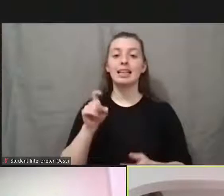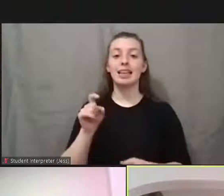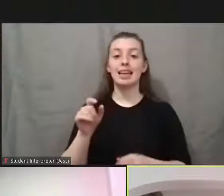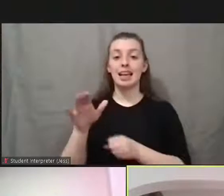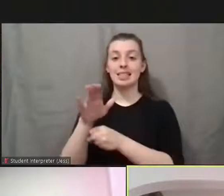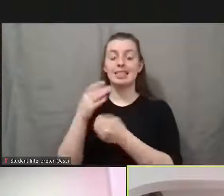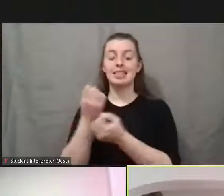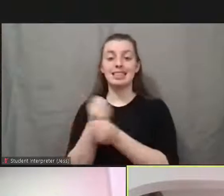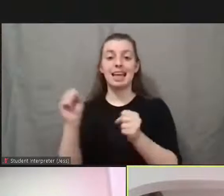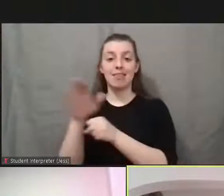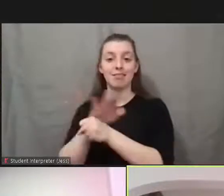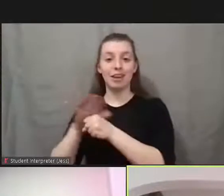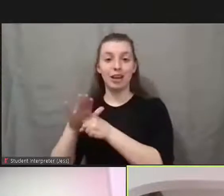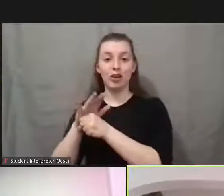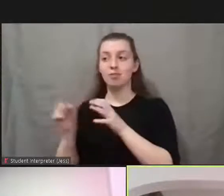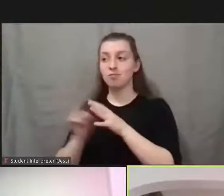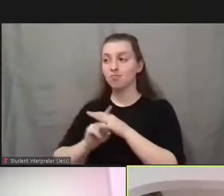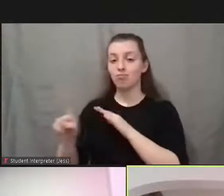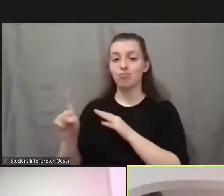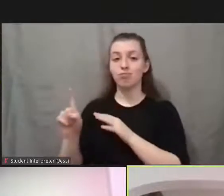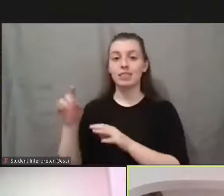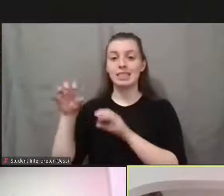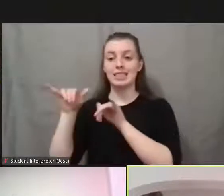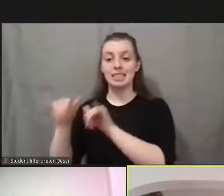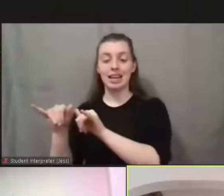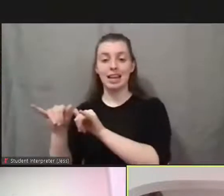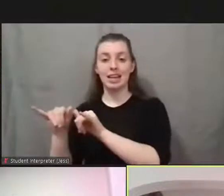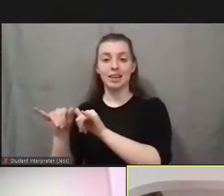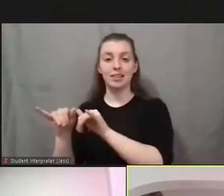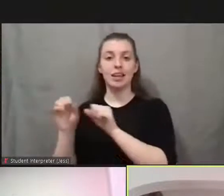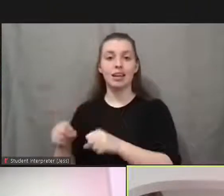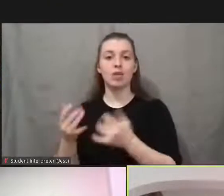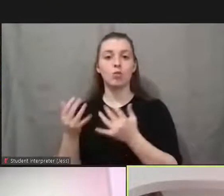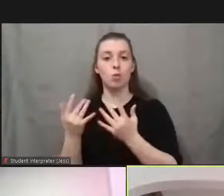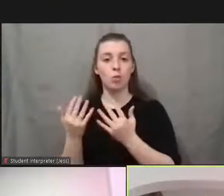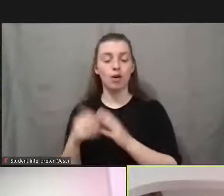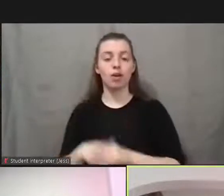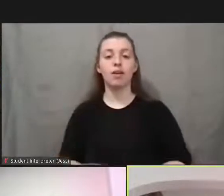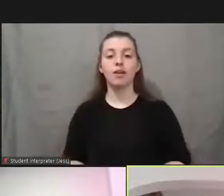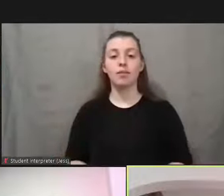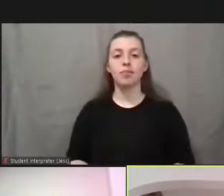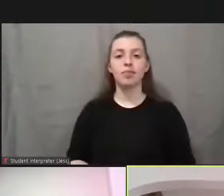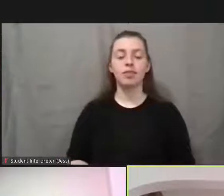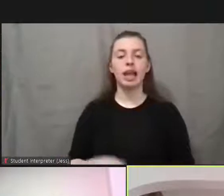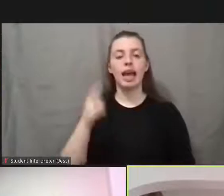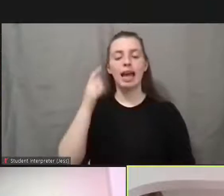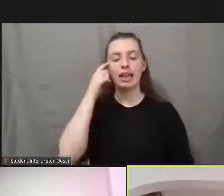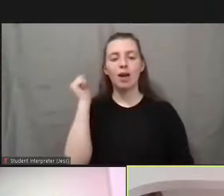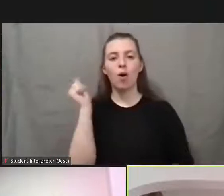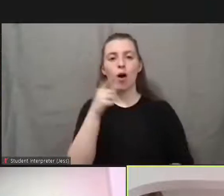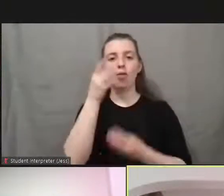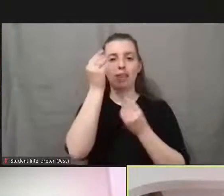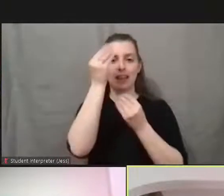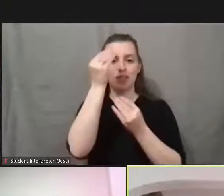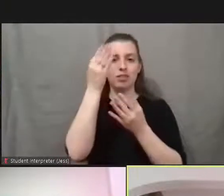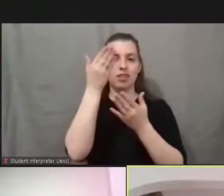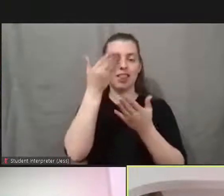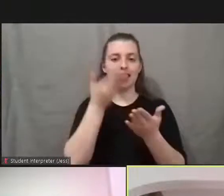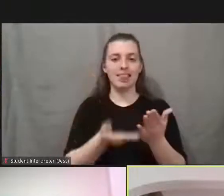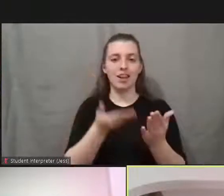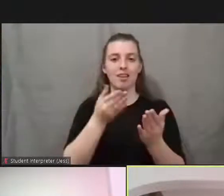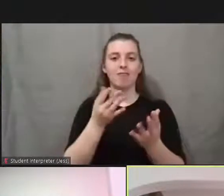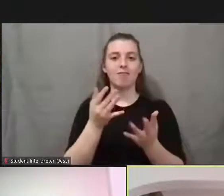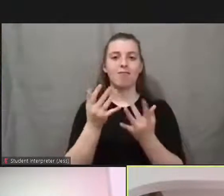wait, and all of the information that you need is available, I think, in the fire code. If you have a specific question, because